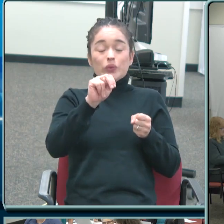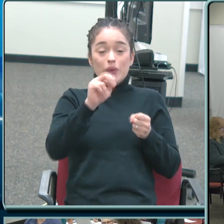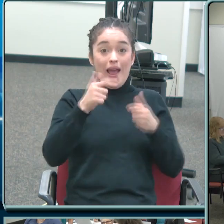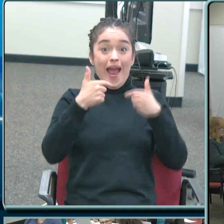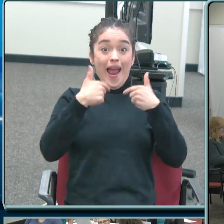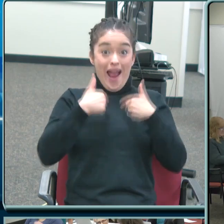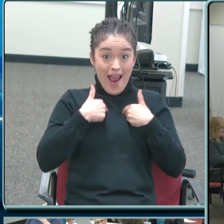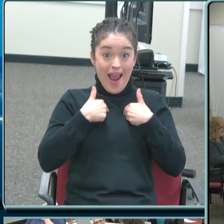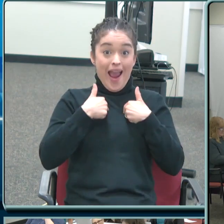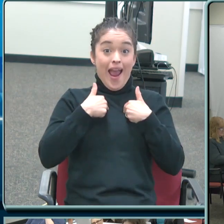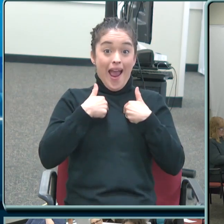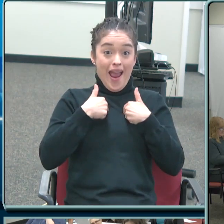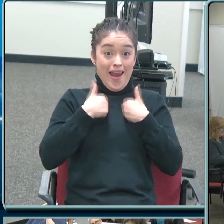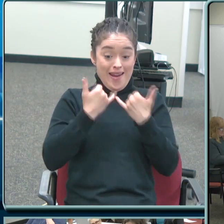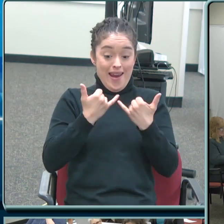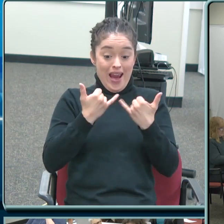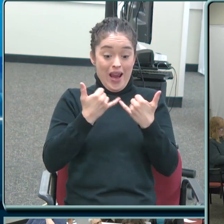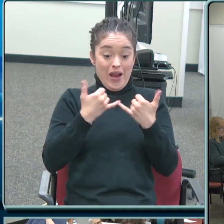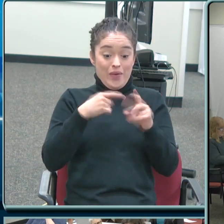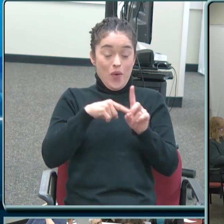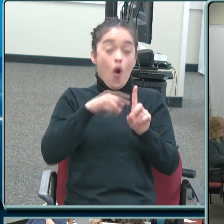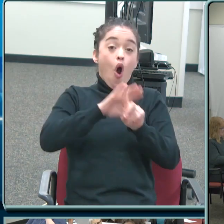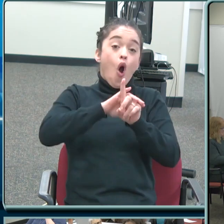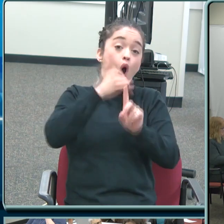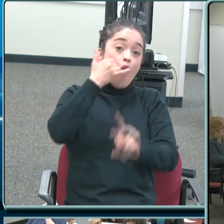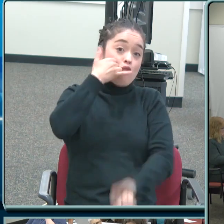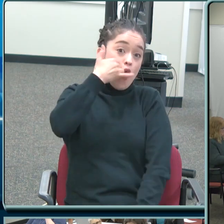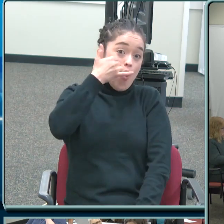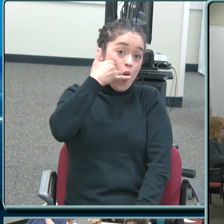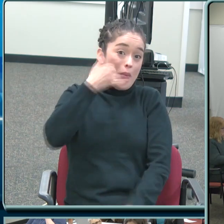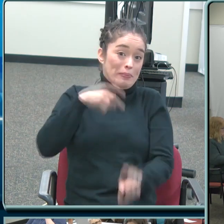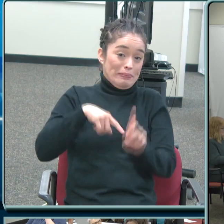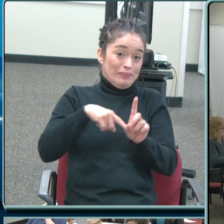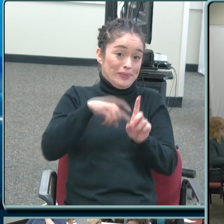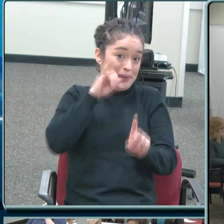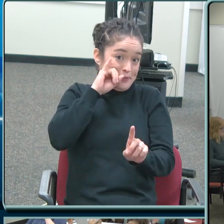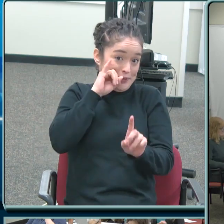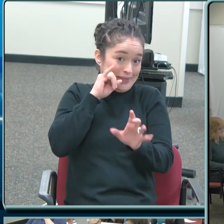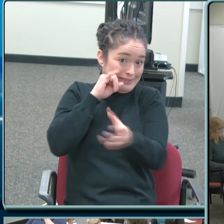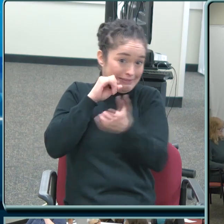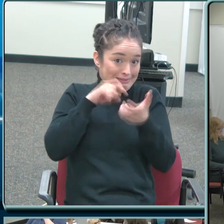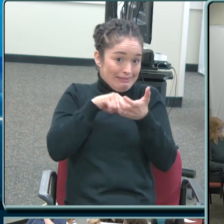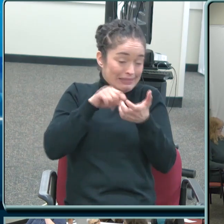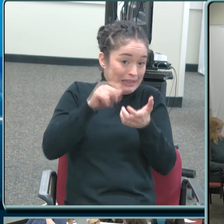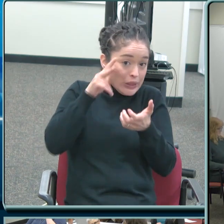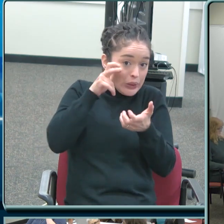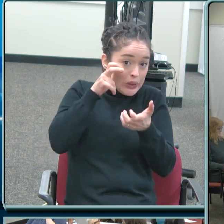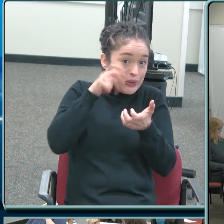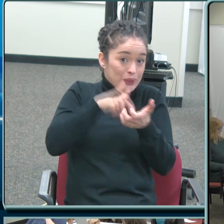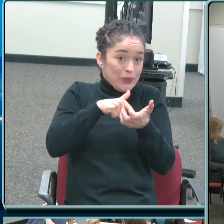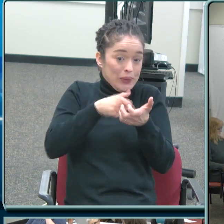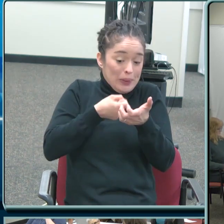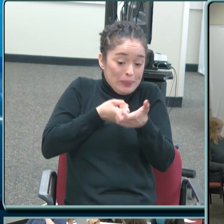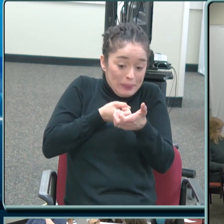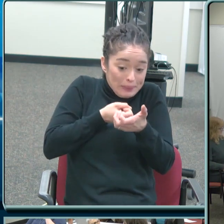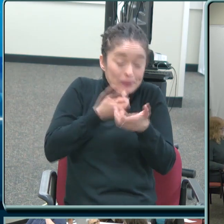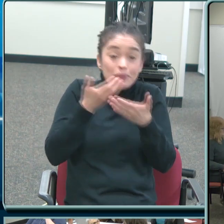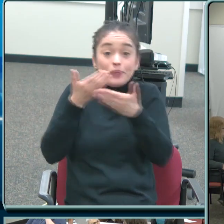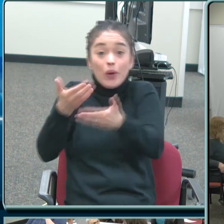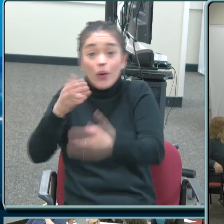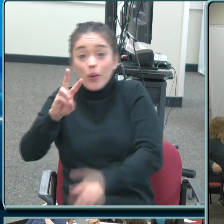I have her on speakerphone, so we'll see if we can hear Susan this way. Director